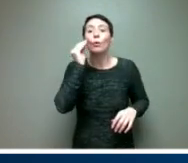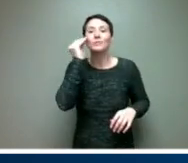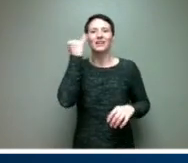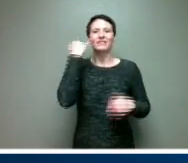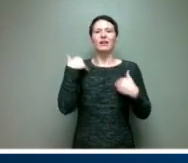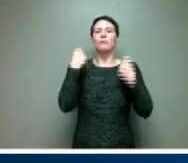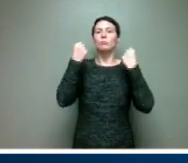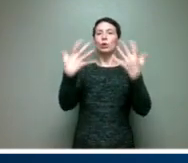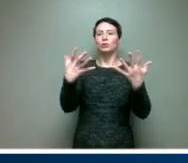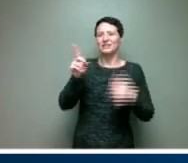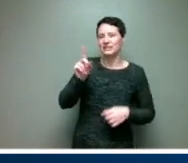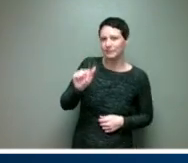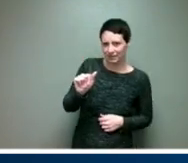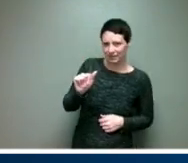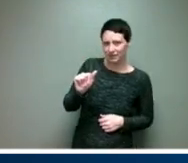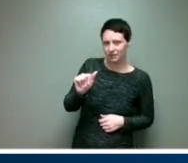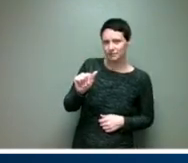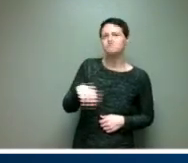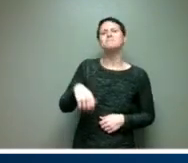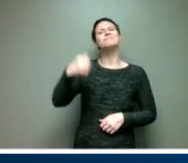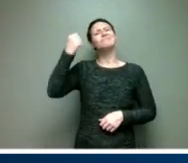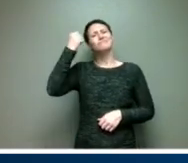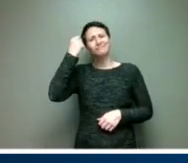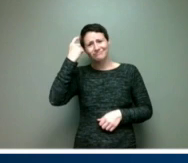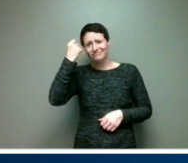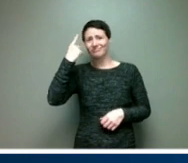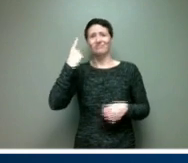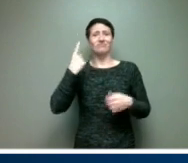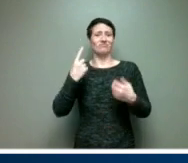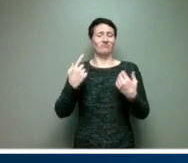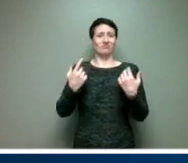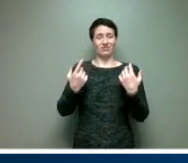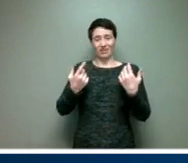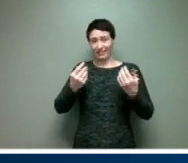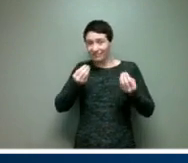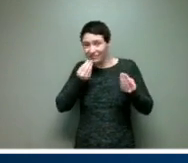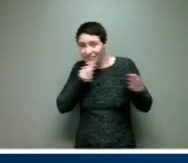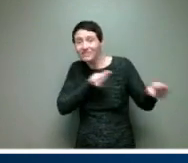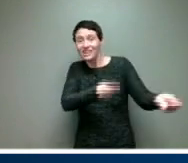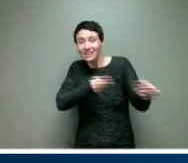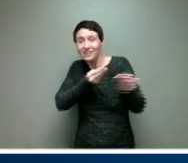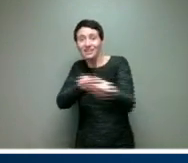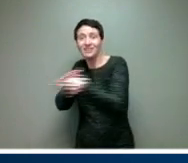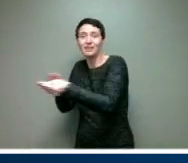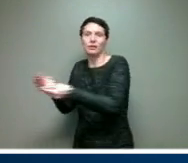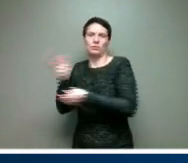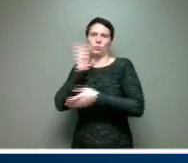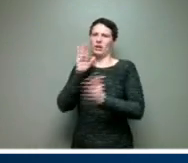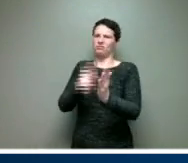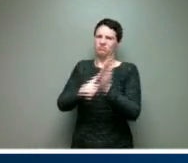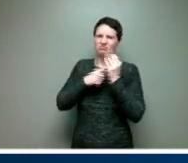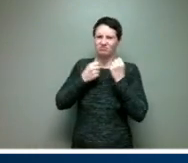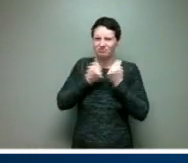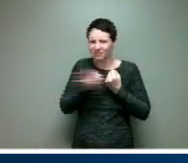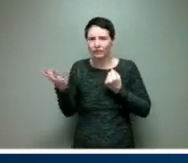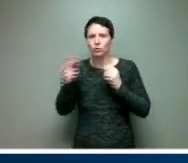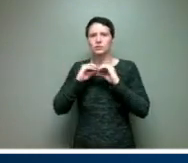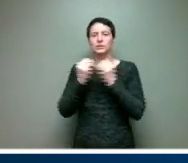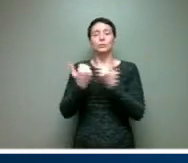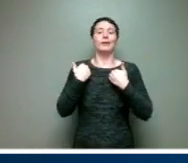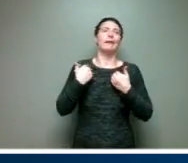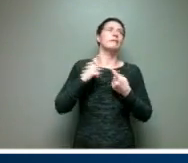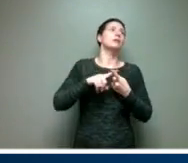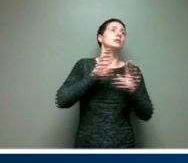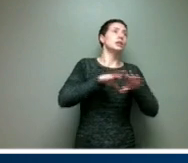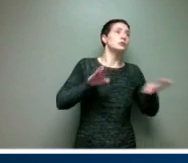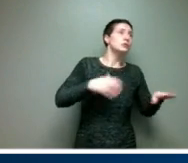it's going to take a whole village, and we have partners coming in like Children's Hunger Alliance, Mid-Ohio Food Bank, coupled with what